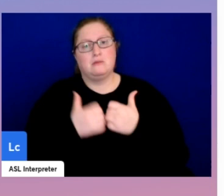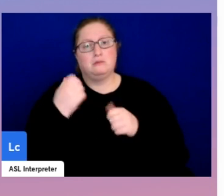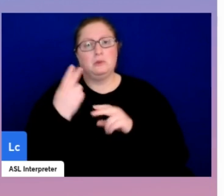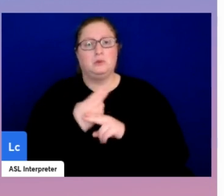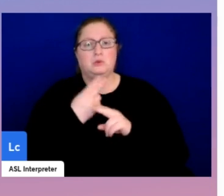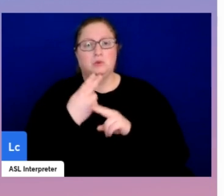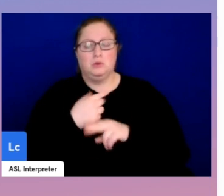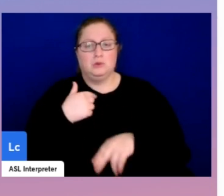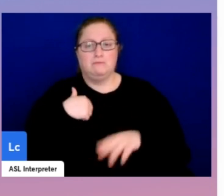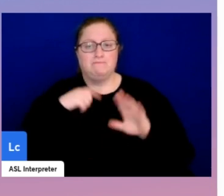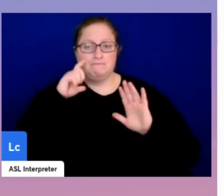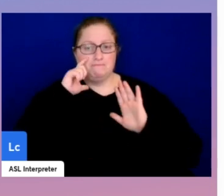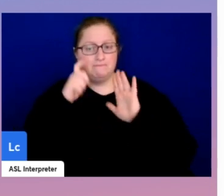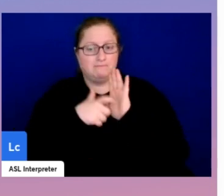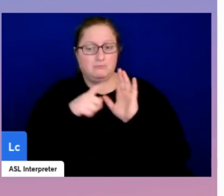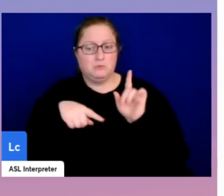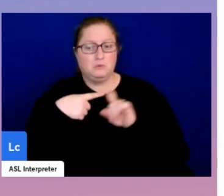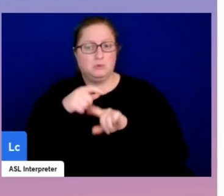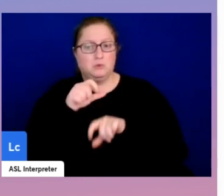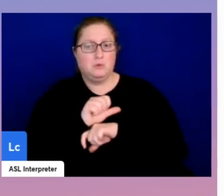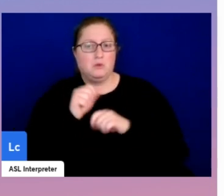cases that I see when working with